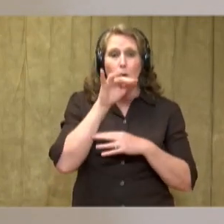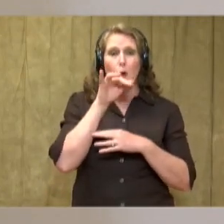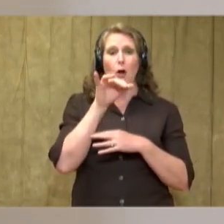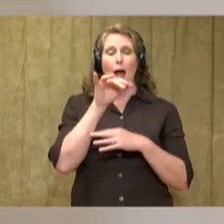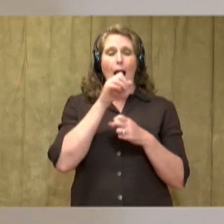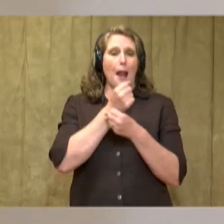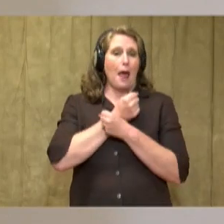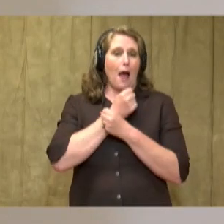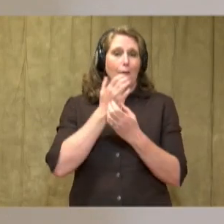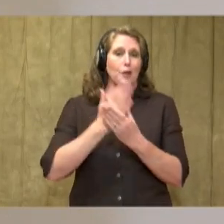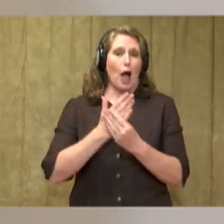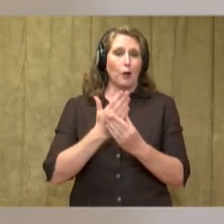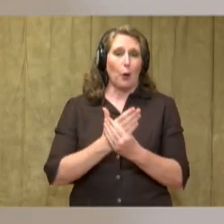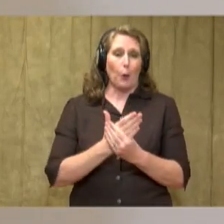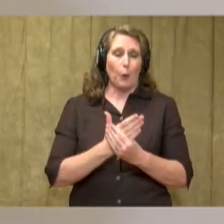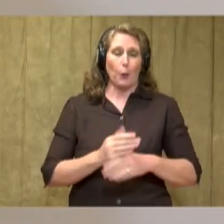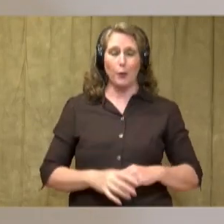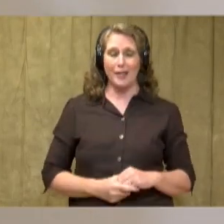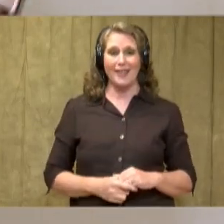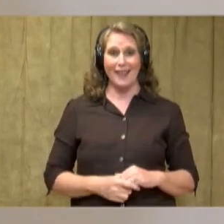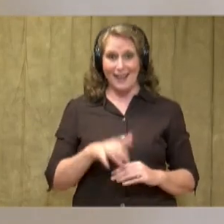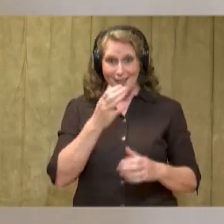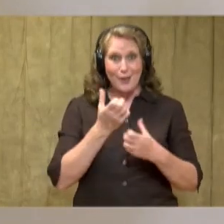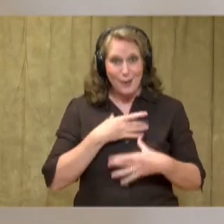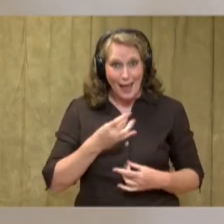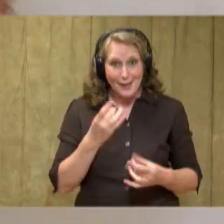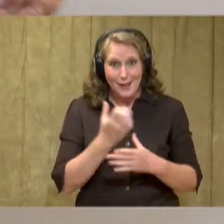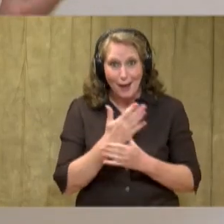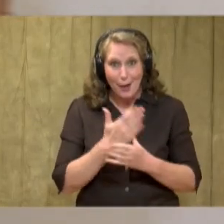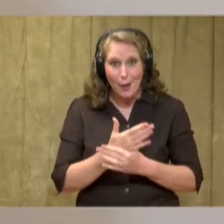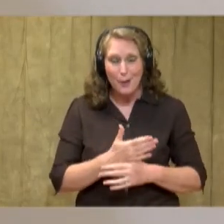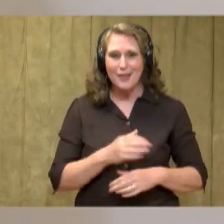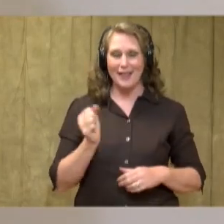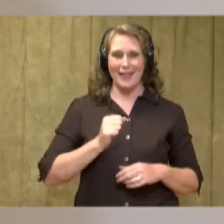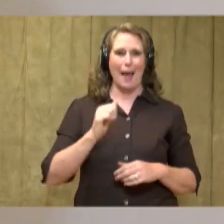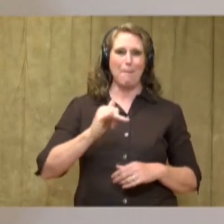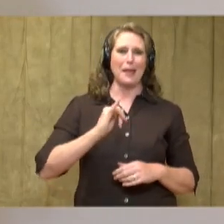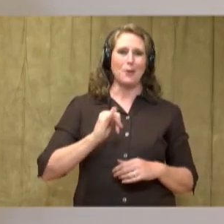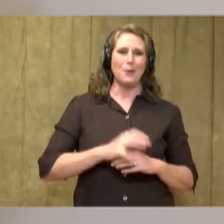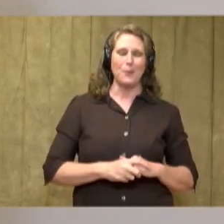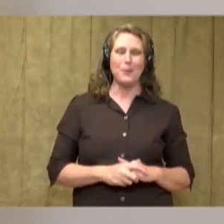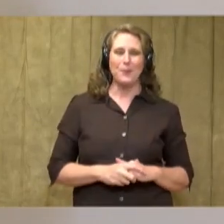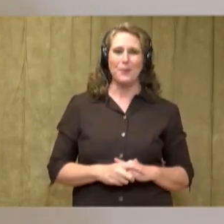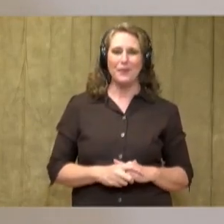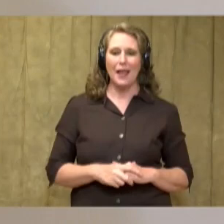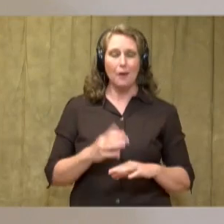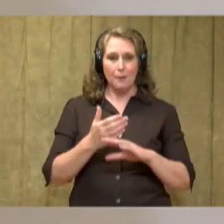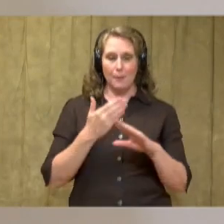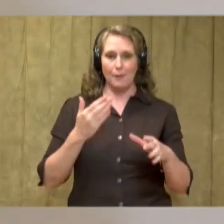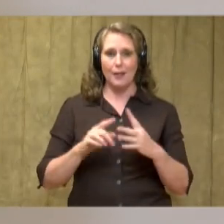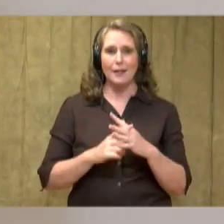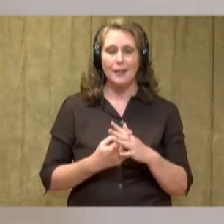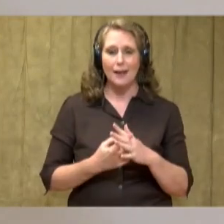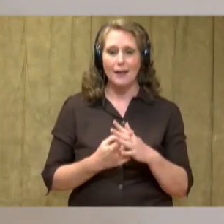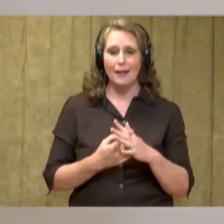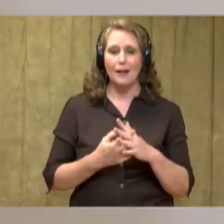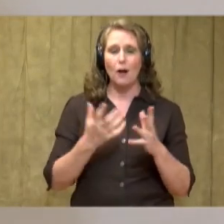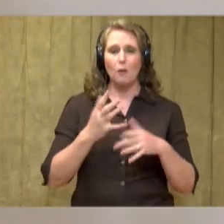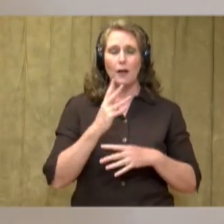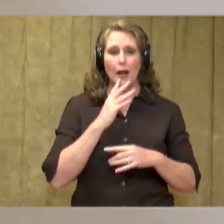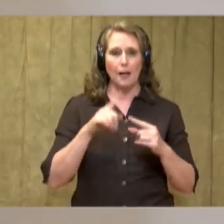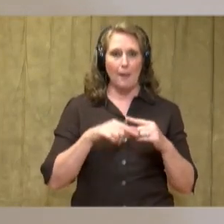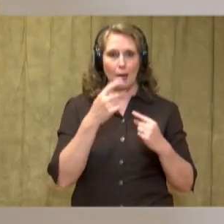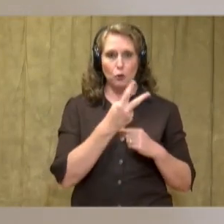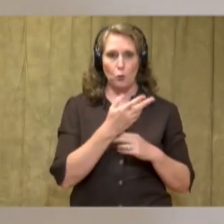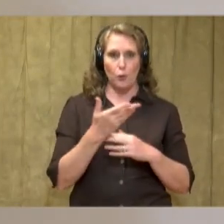Love Tacos. Do you love tacos? Yes, me too. Okay, so before we get started reading, though, I want to talk about